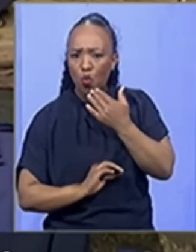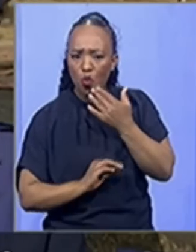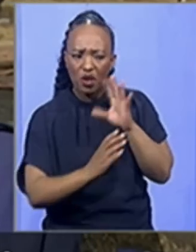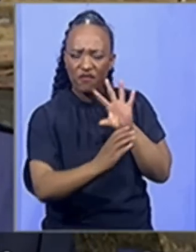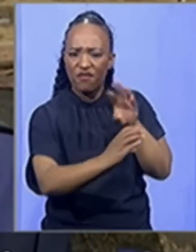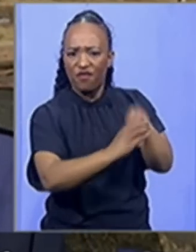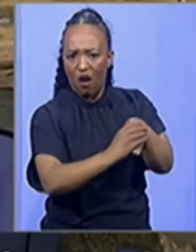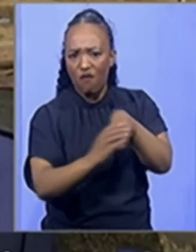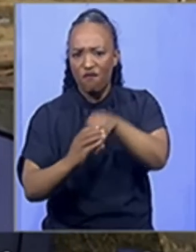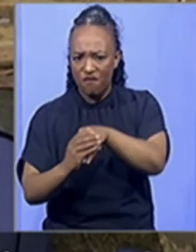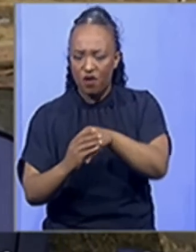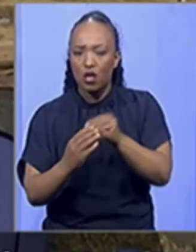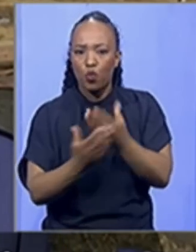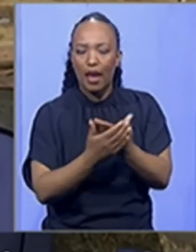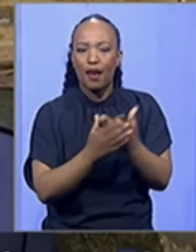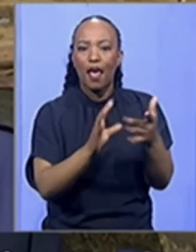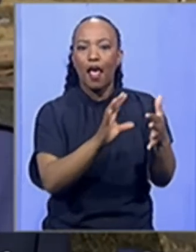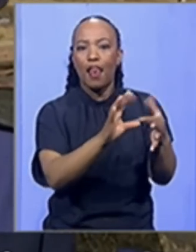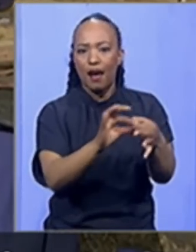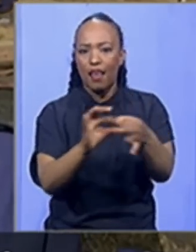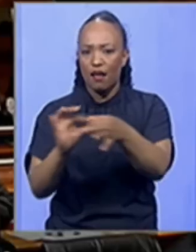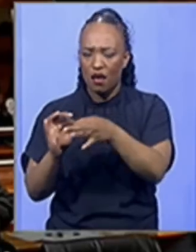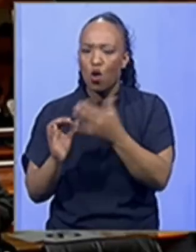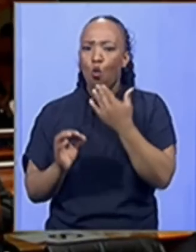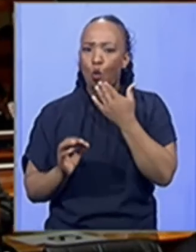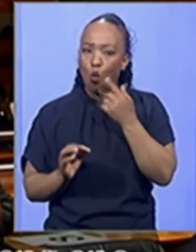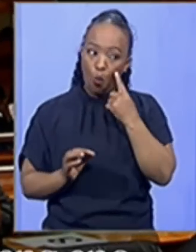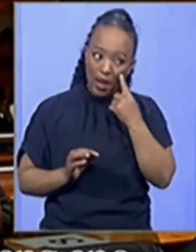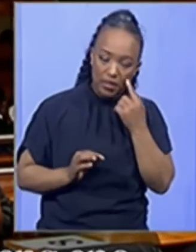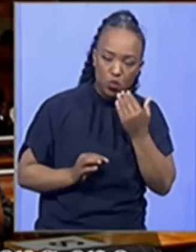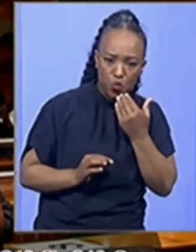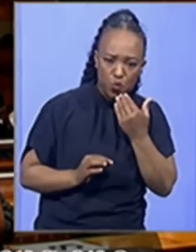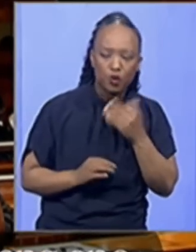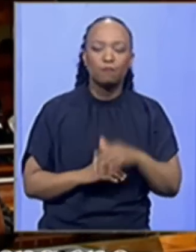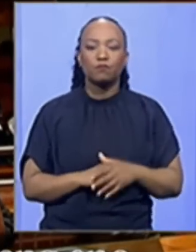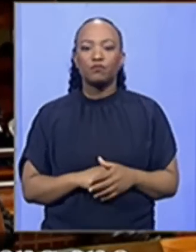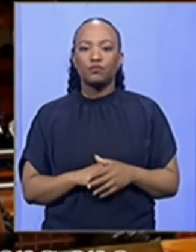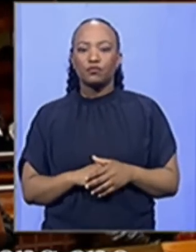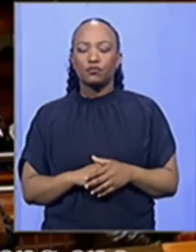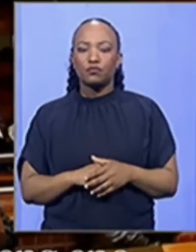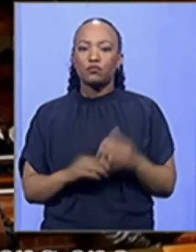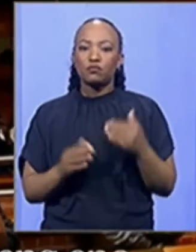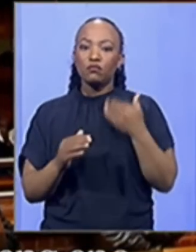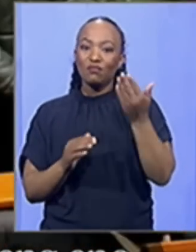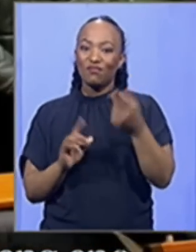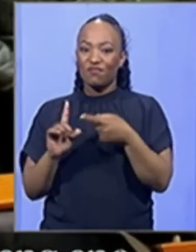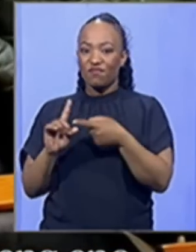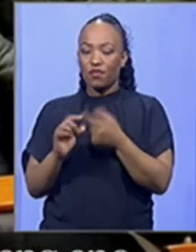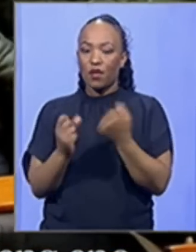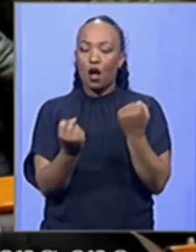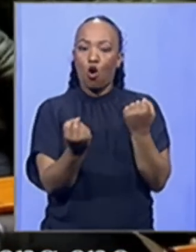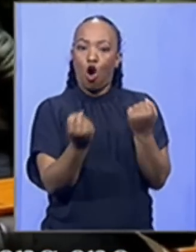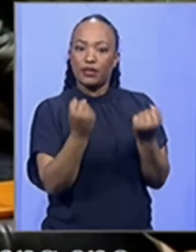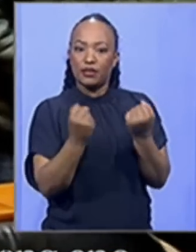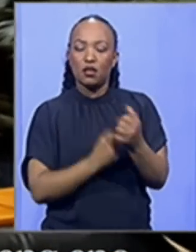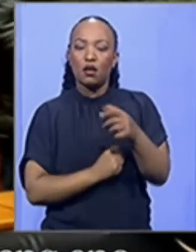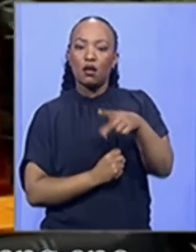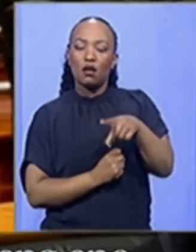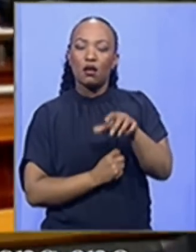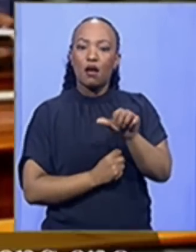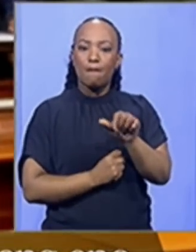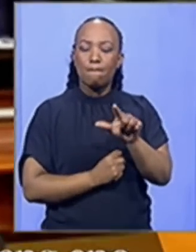position to can link up with the witnesses. Khabagare kgotlatshekelo ya magistrata wa kwa Palm Ridge e